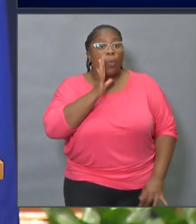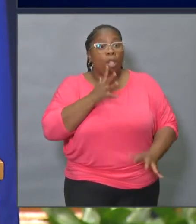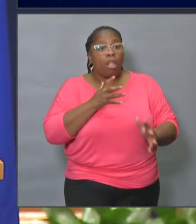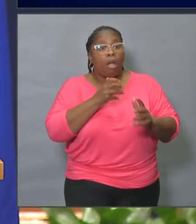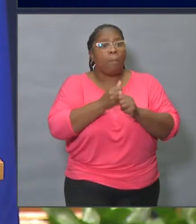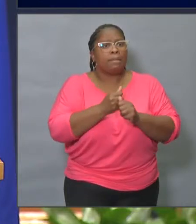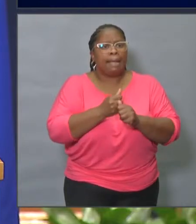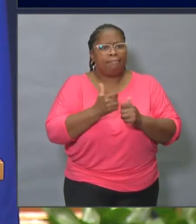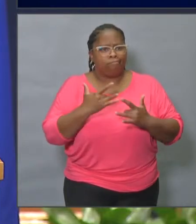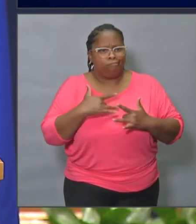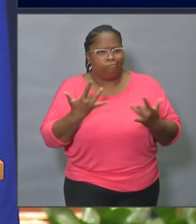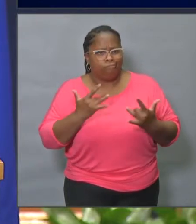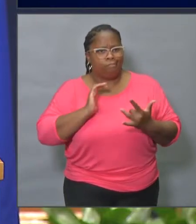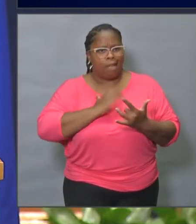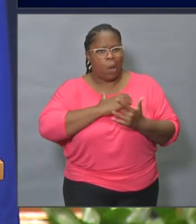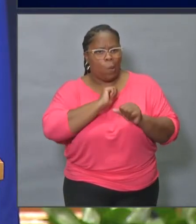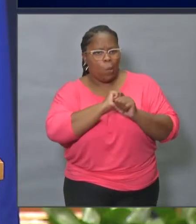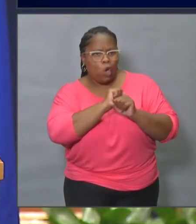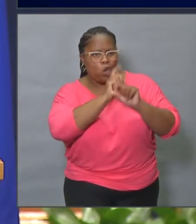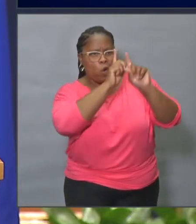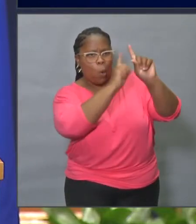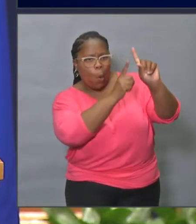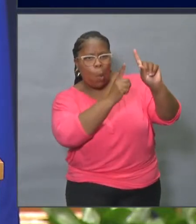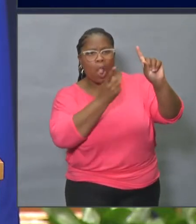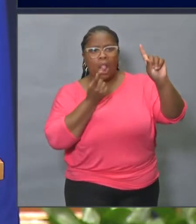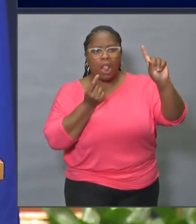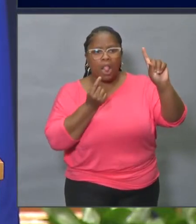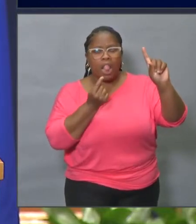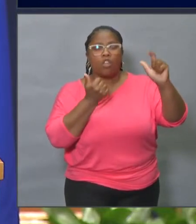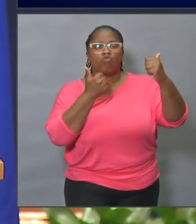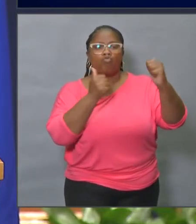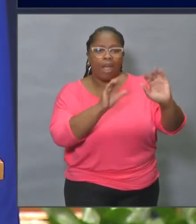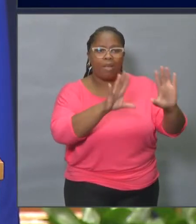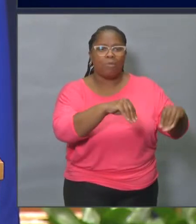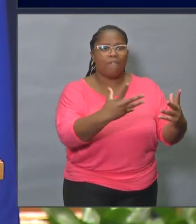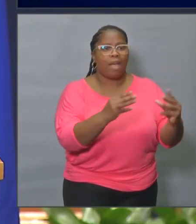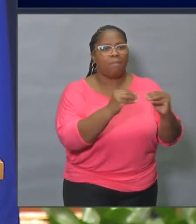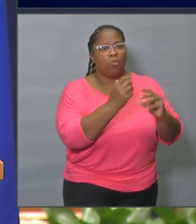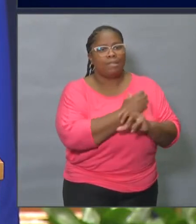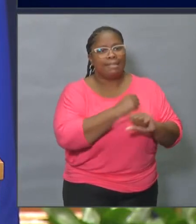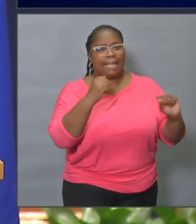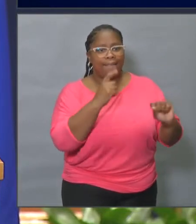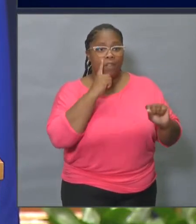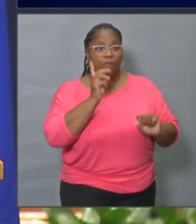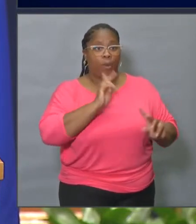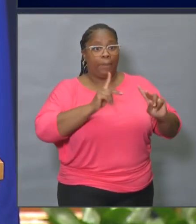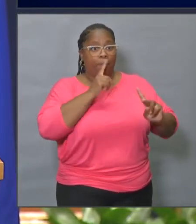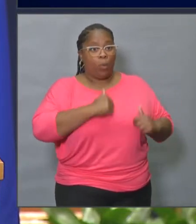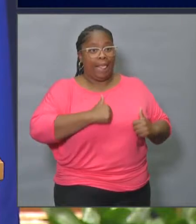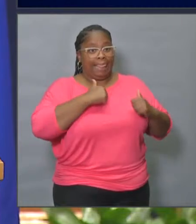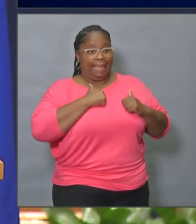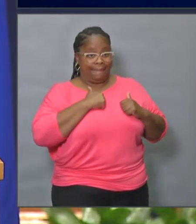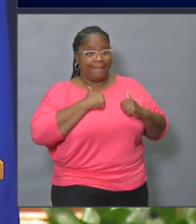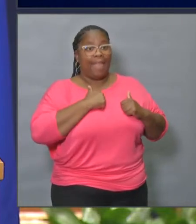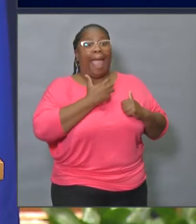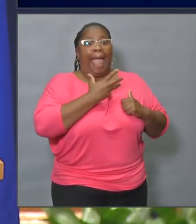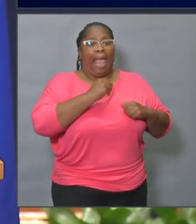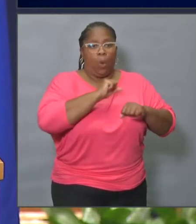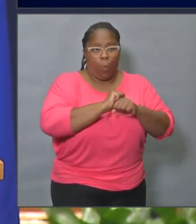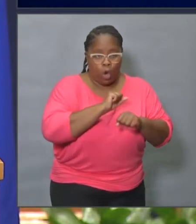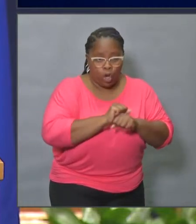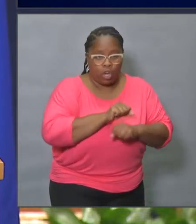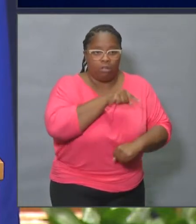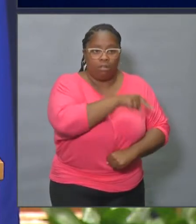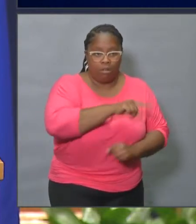we're doing to try as hard as possible to ensure the safety of both our residents and our employees at our